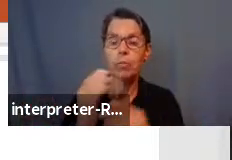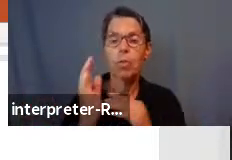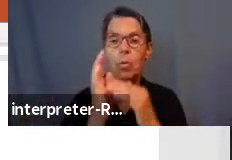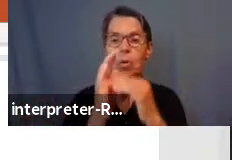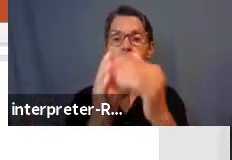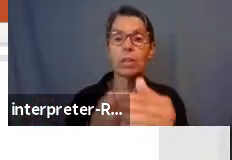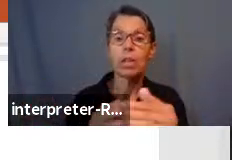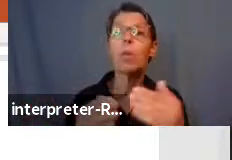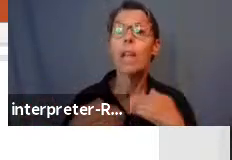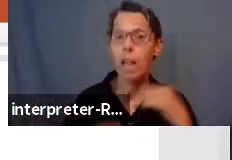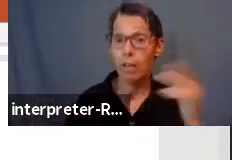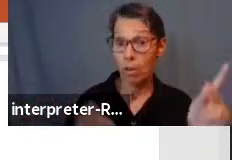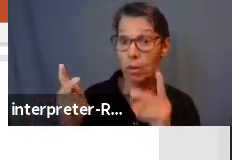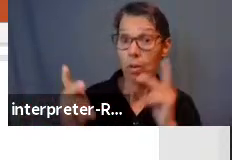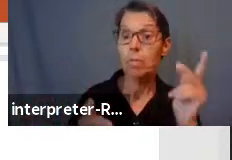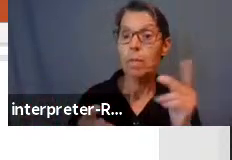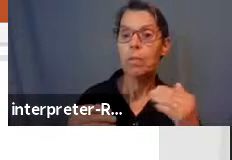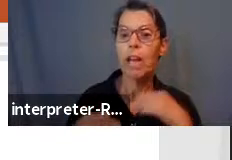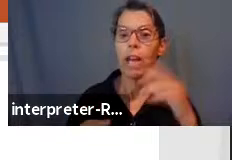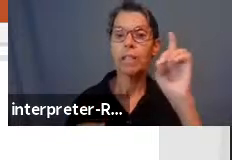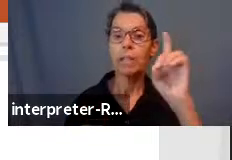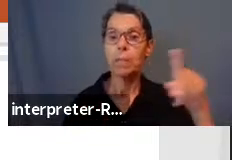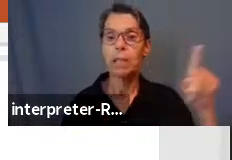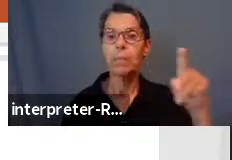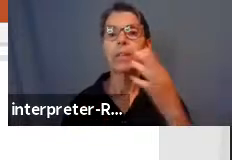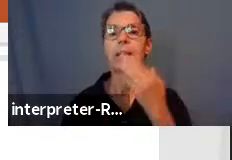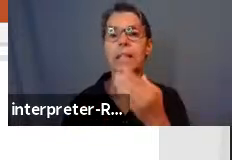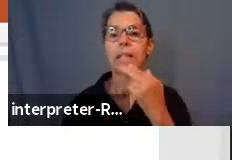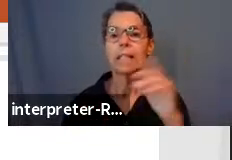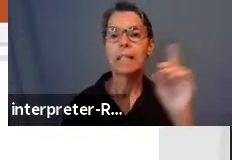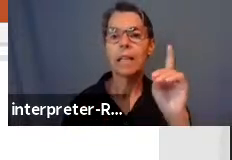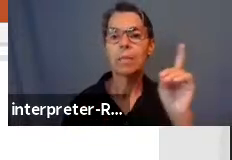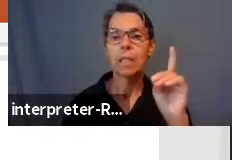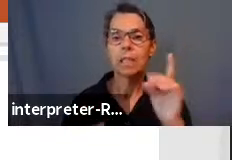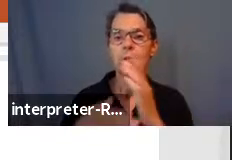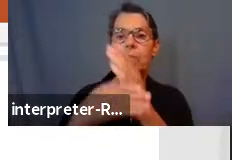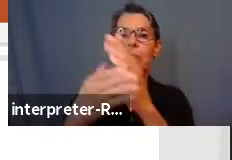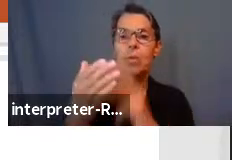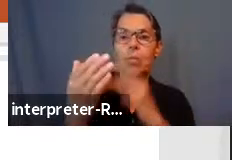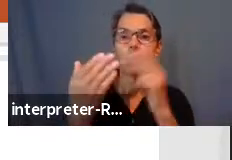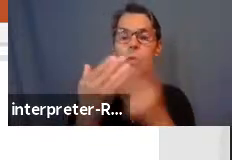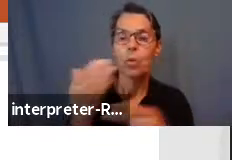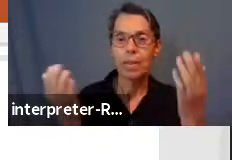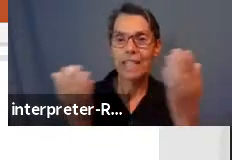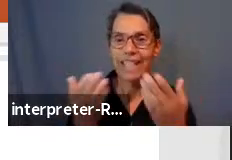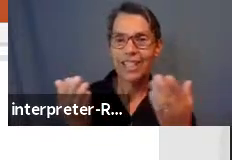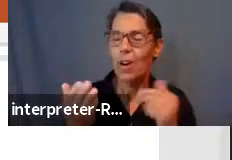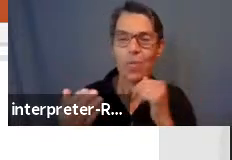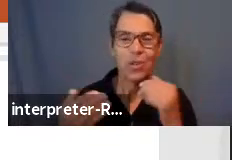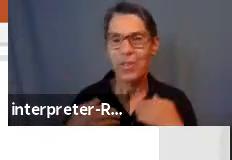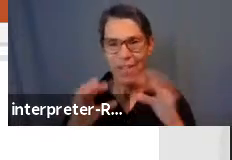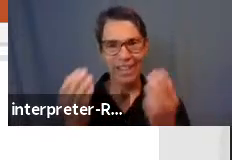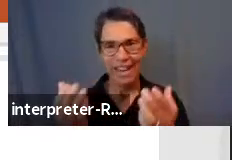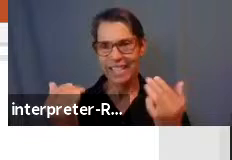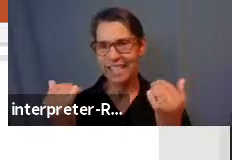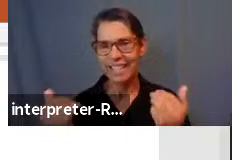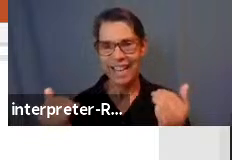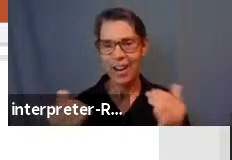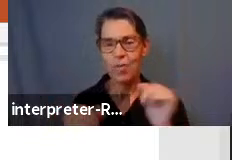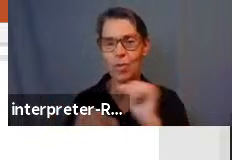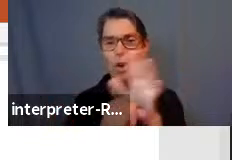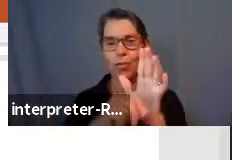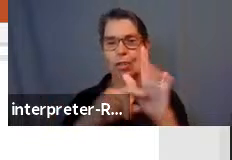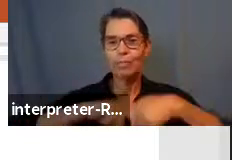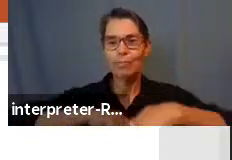who are trained in the diabetes prevention programs here. We don't have any current classes, just COVID kind of put a stop to that, but we do have